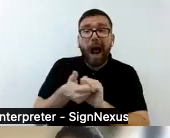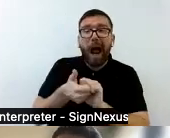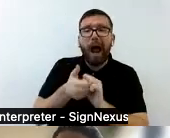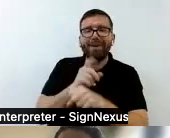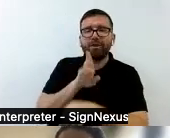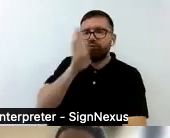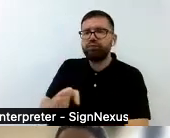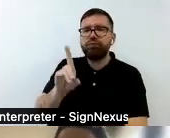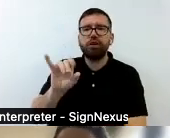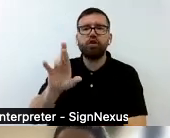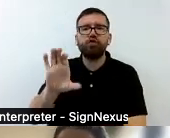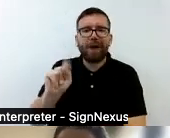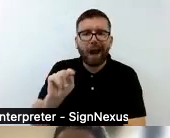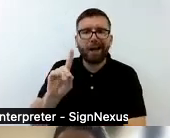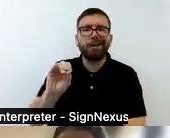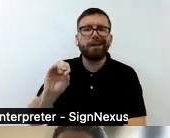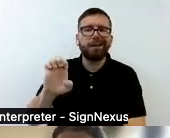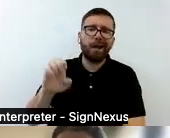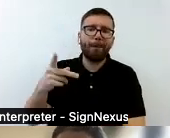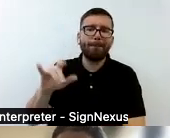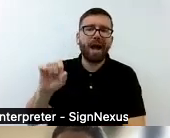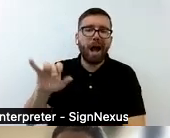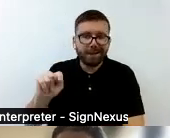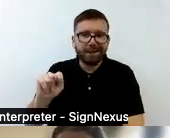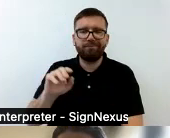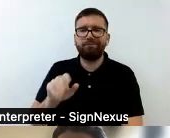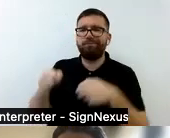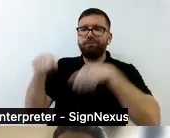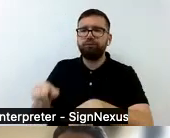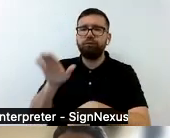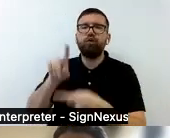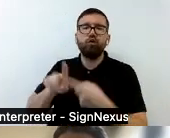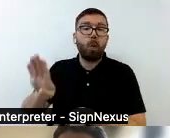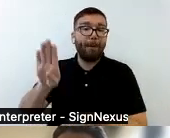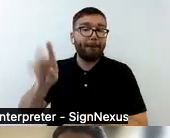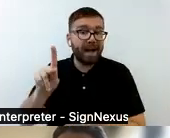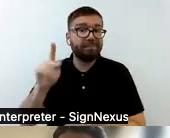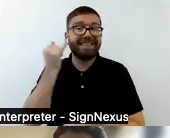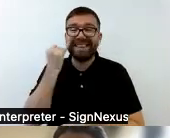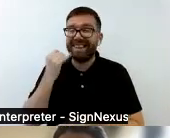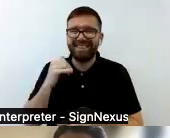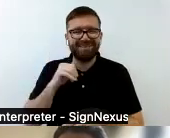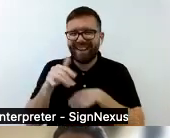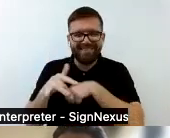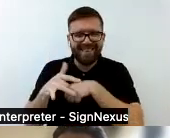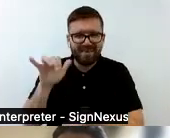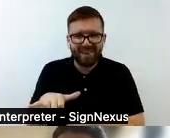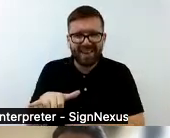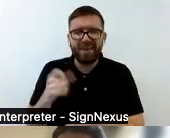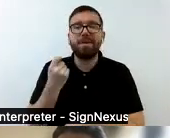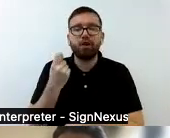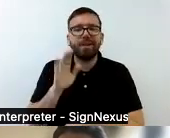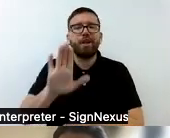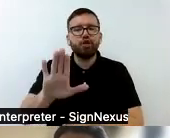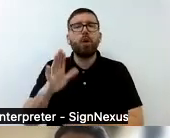grant awards are available as quickly as possible. If you're unable to receive funds via direct deposit, your payment will be processed